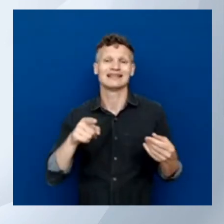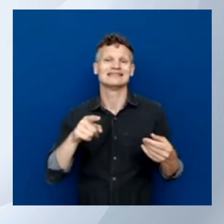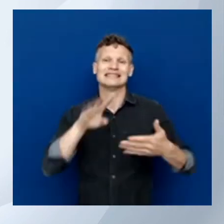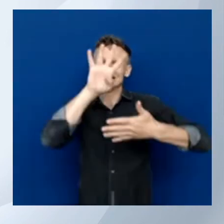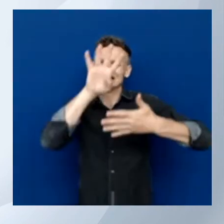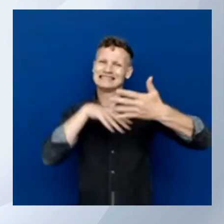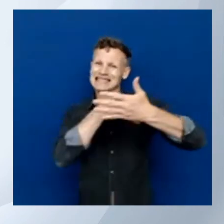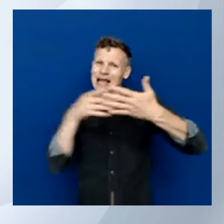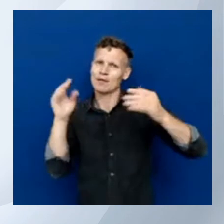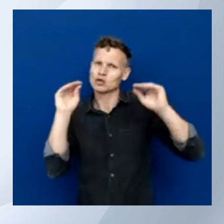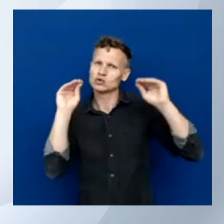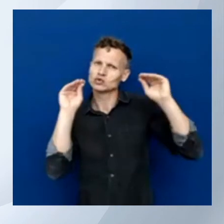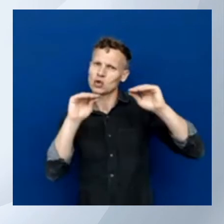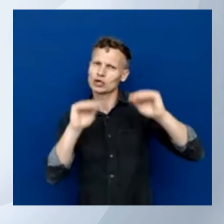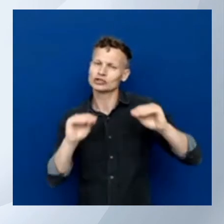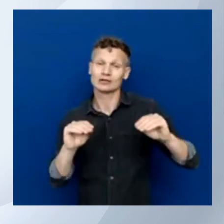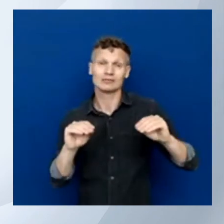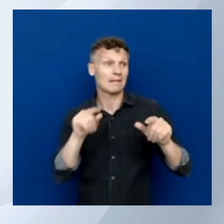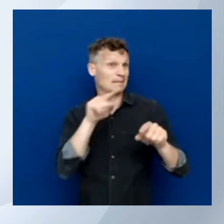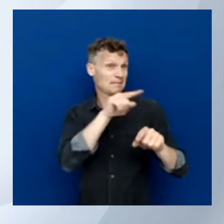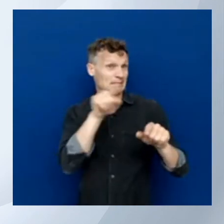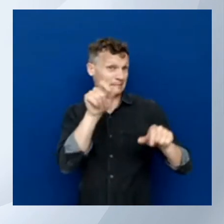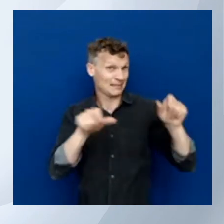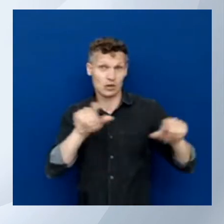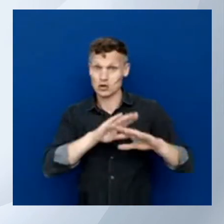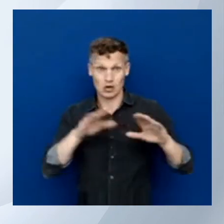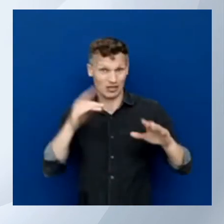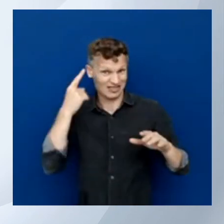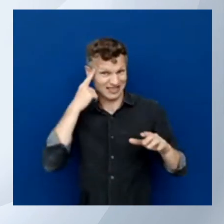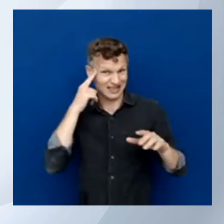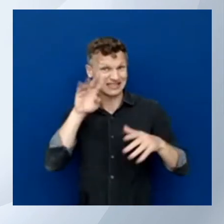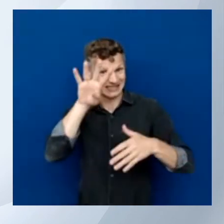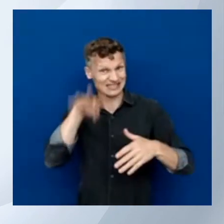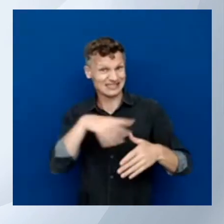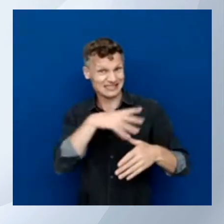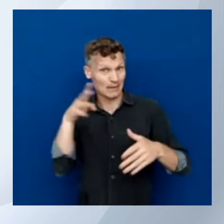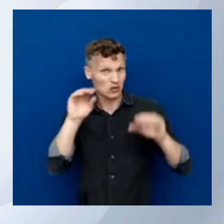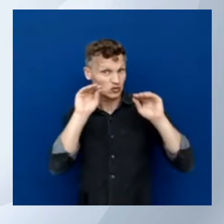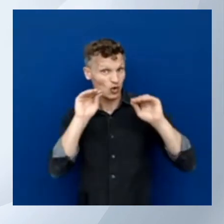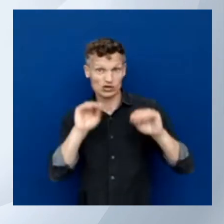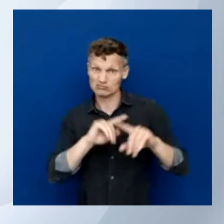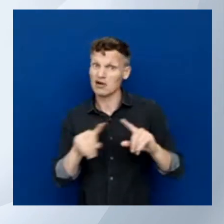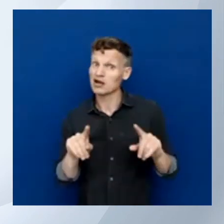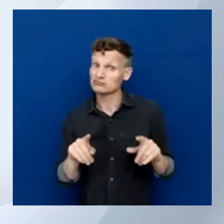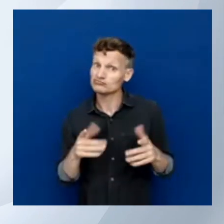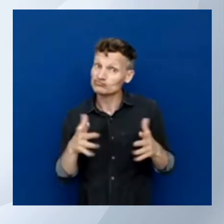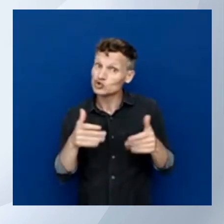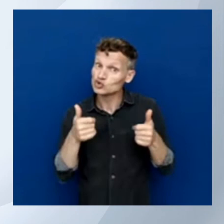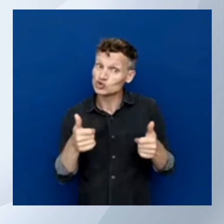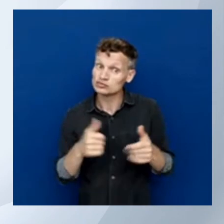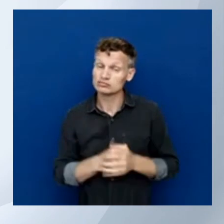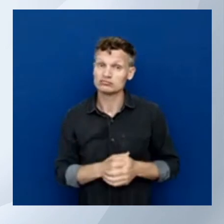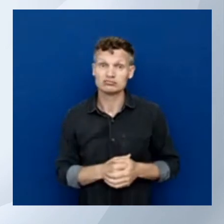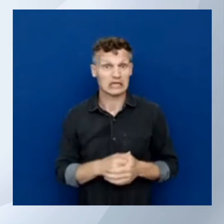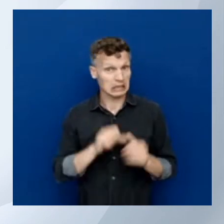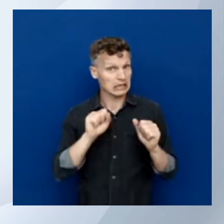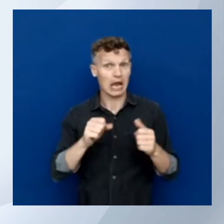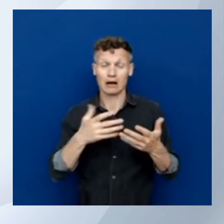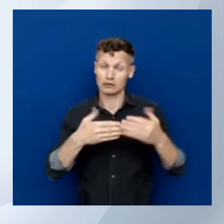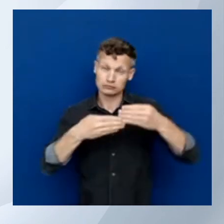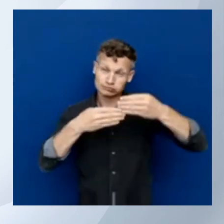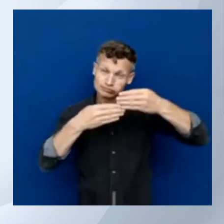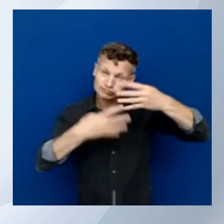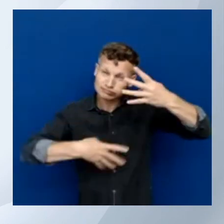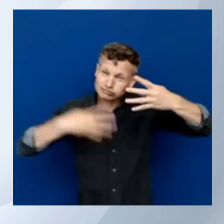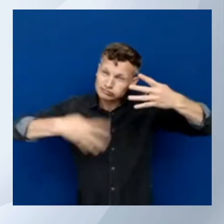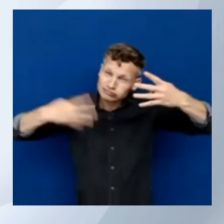think about table storage as an option, but it's pretty performant. It can store a large quantity of data, and